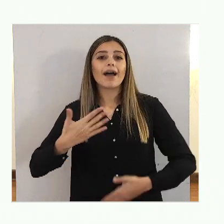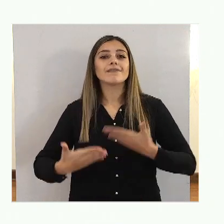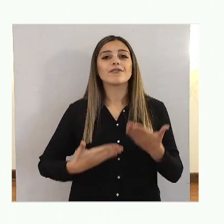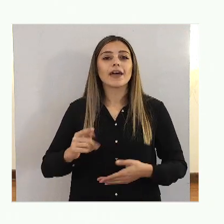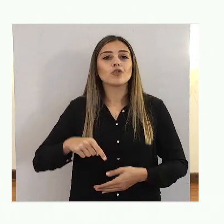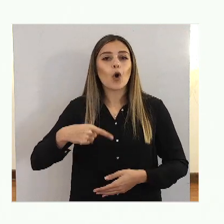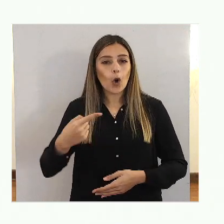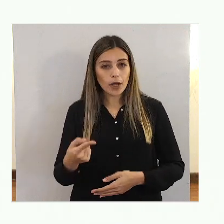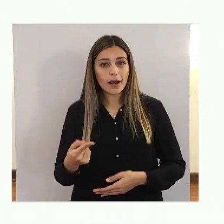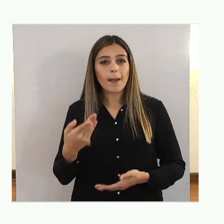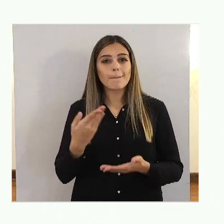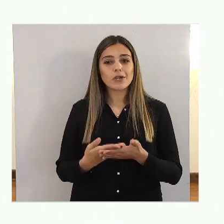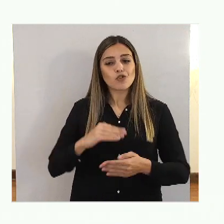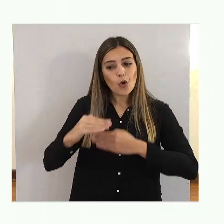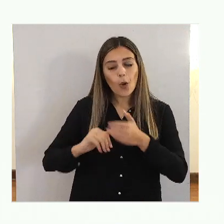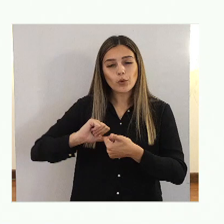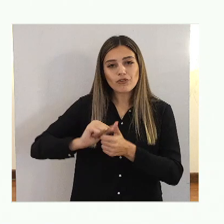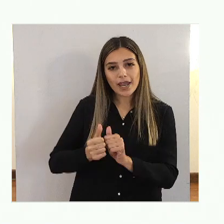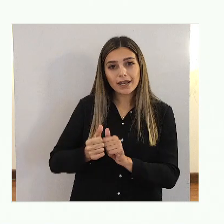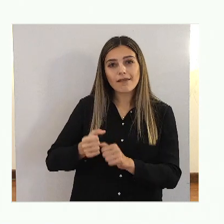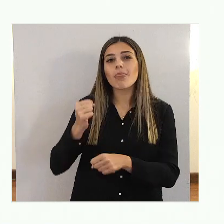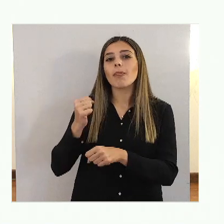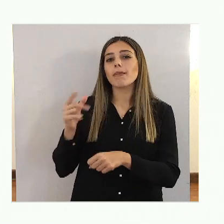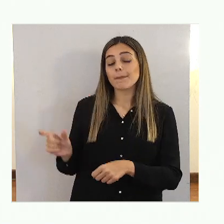training of our professionals.